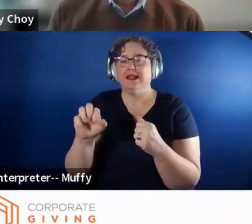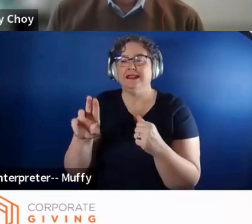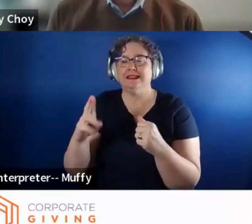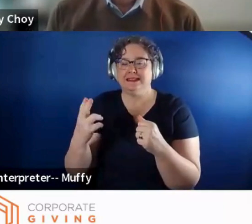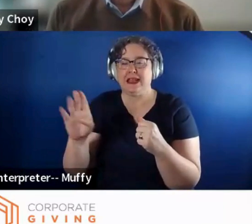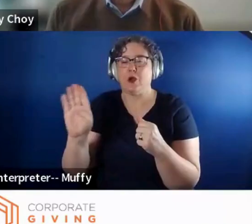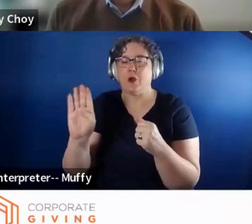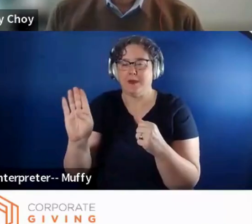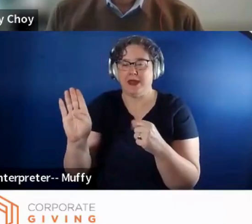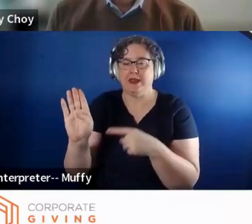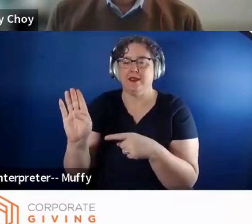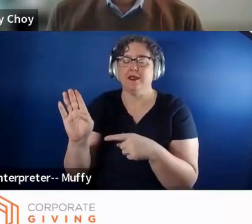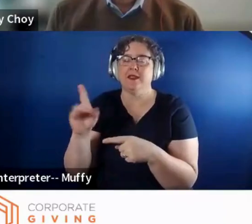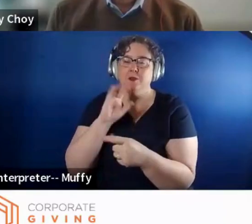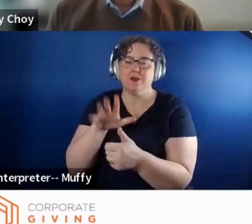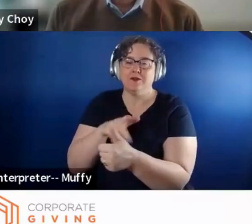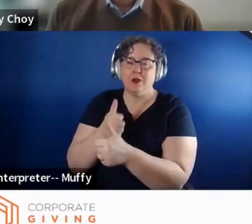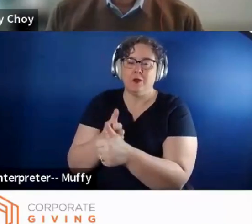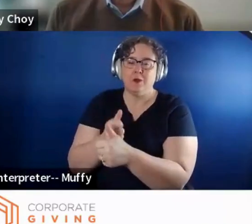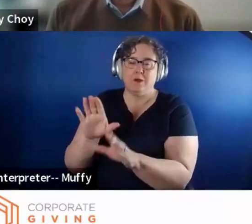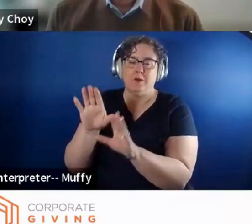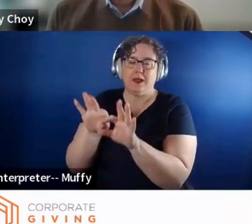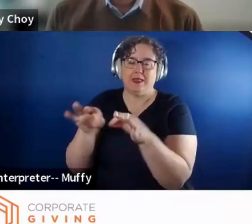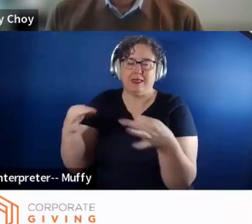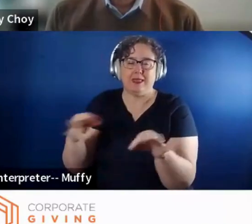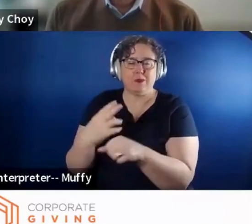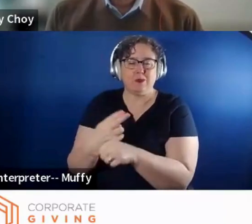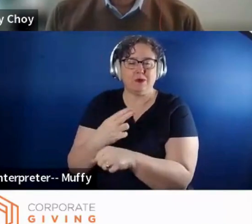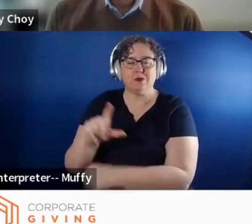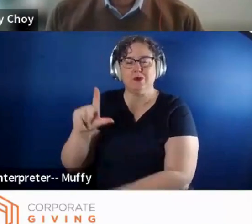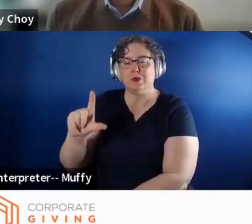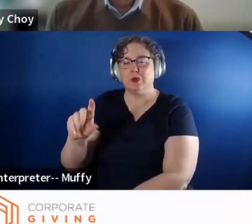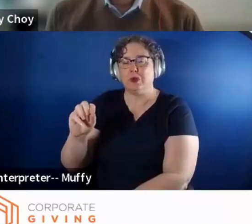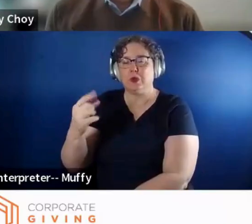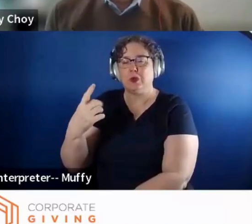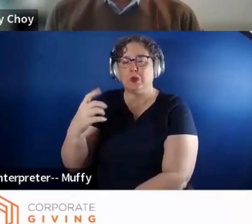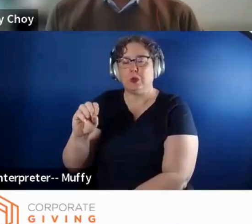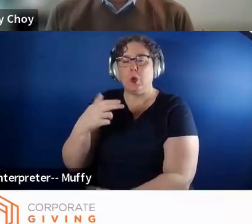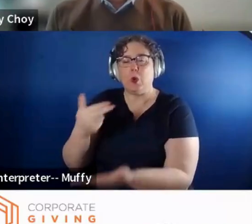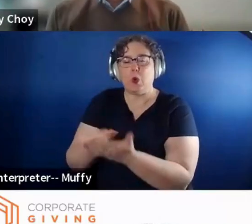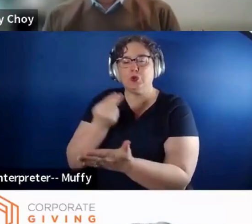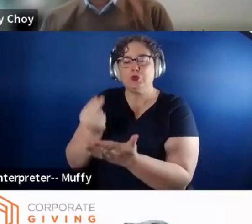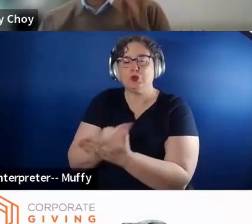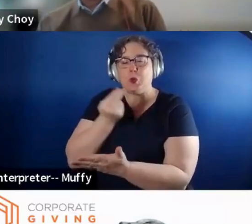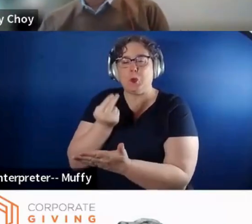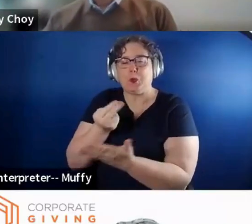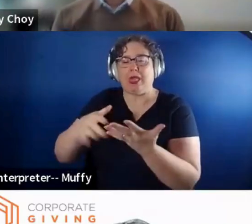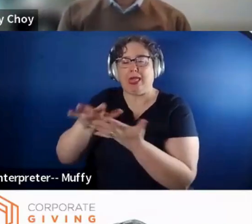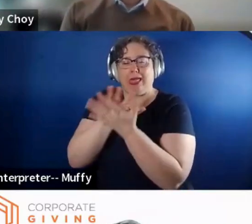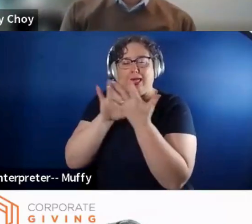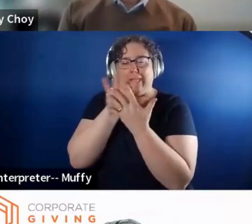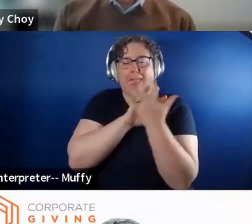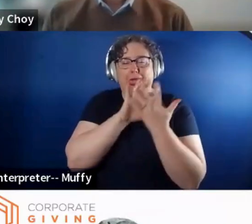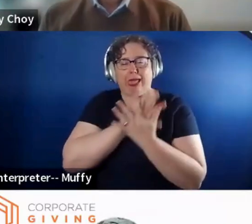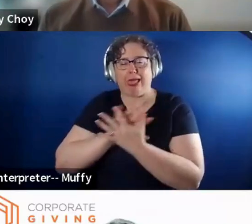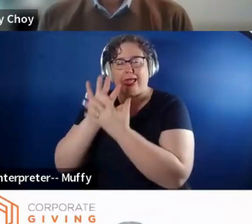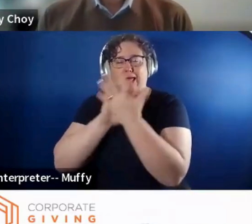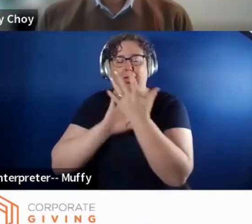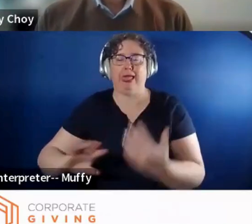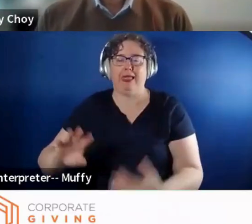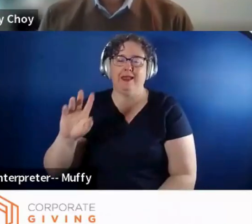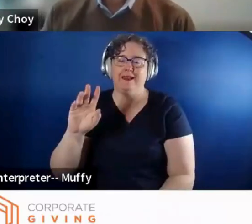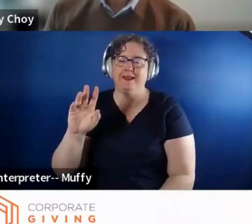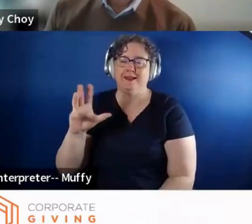follow-up question about that great language you used, logo soup. And Kitty wanted to know if we could hear more about